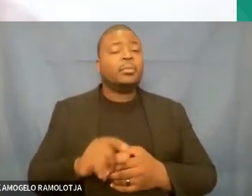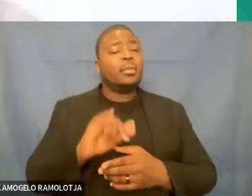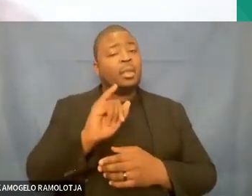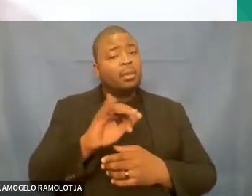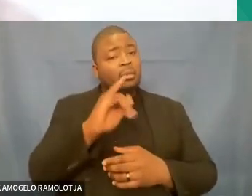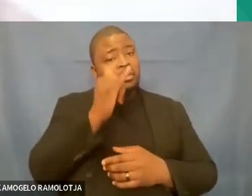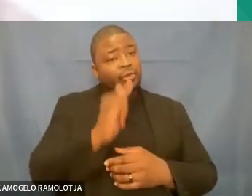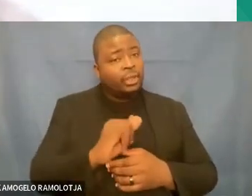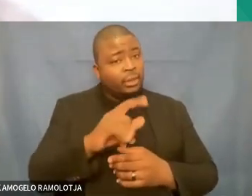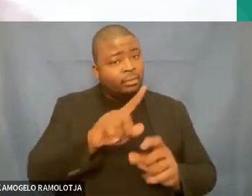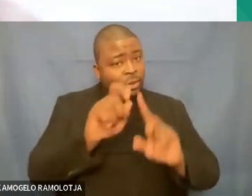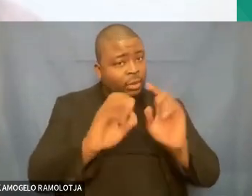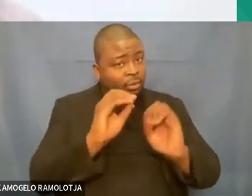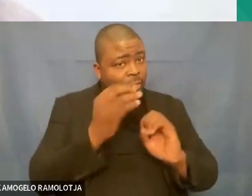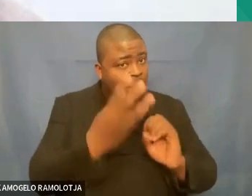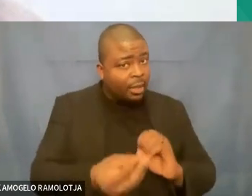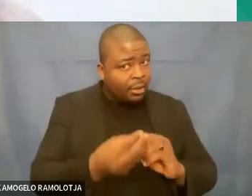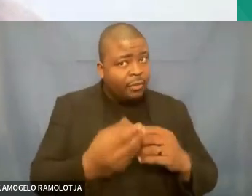to raise your hand.